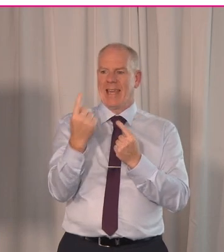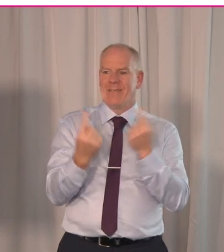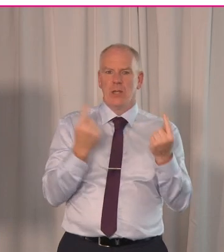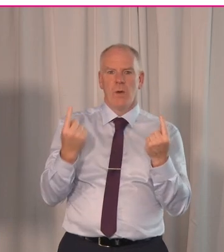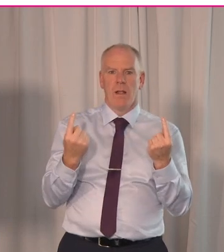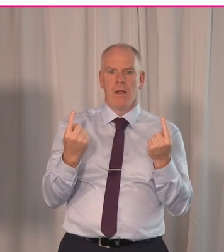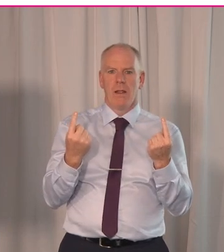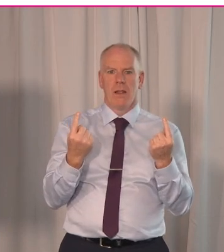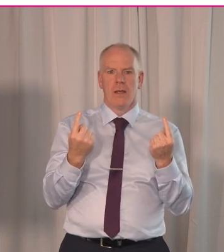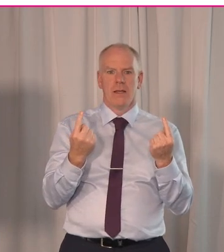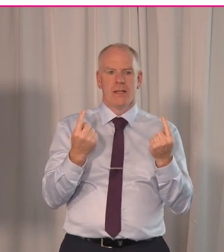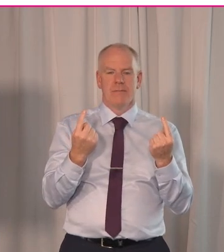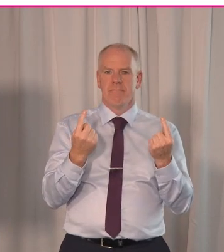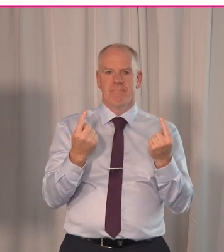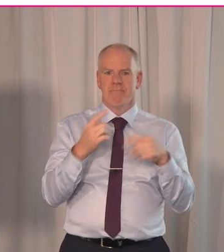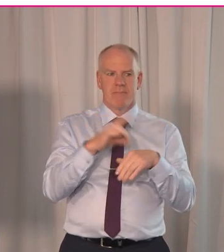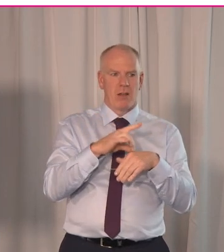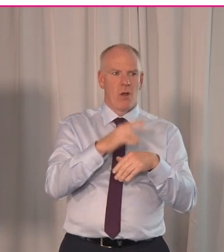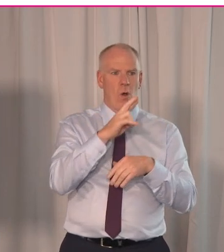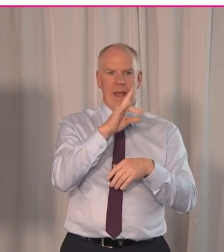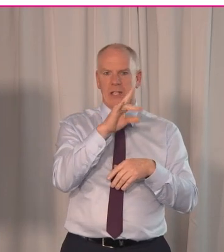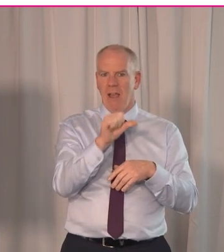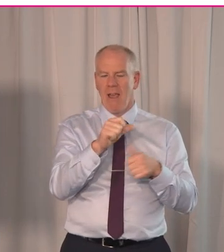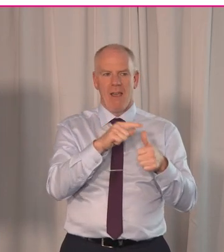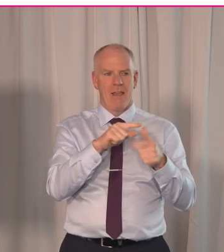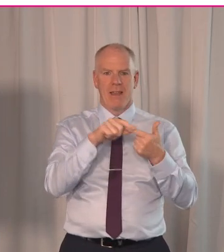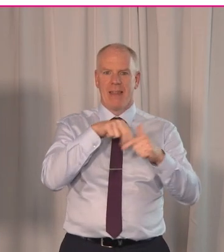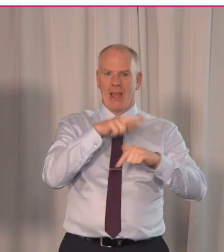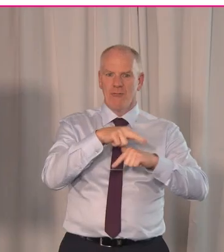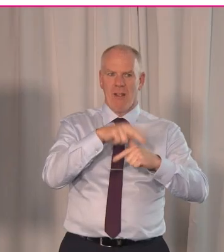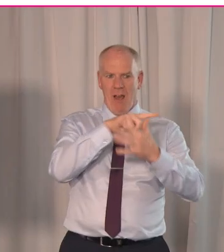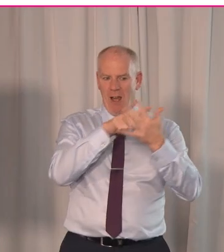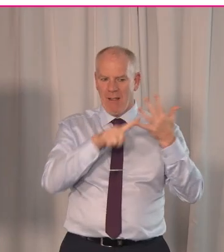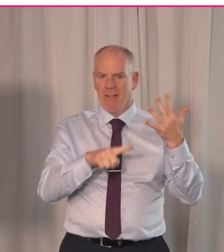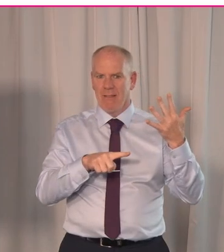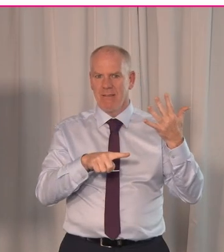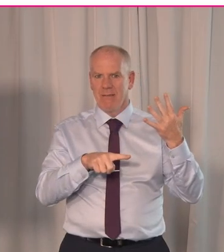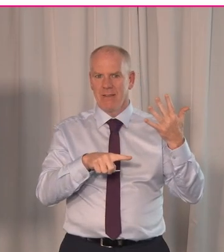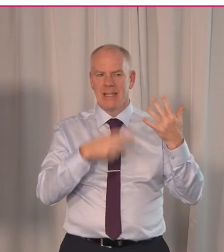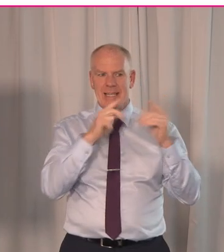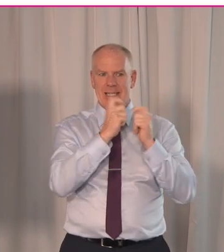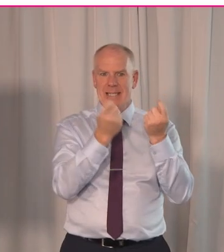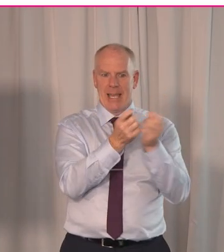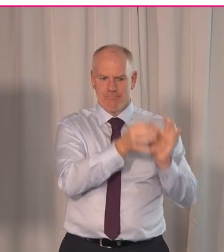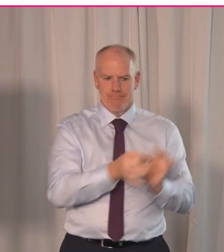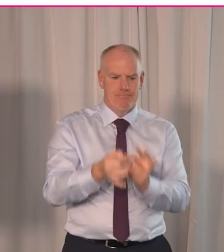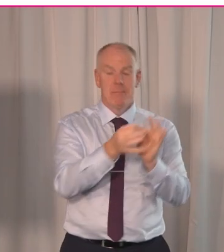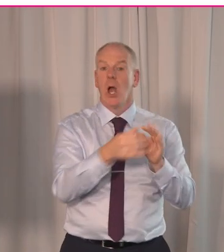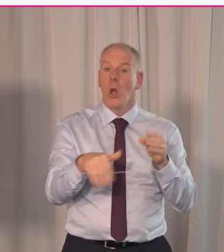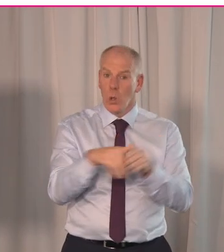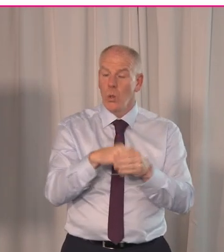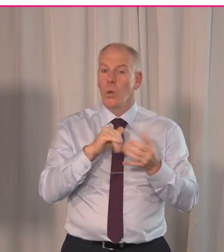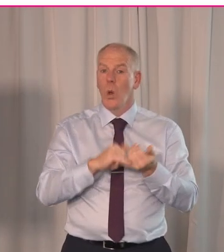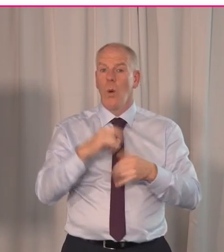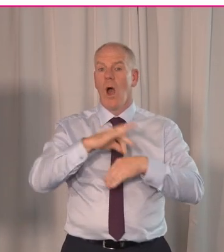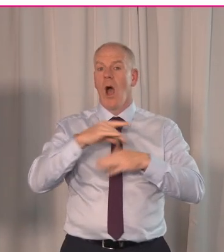local level, at RHA level and nationally, and that includes where hospitals in the